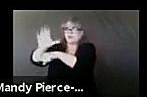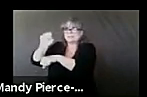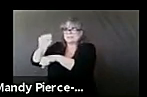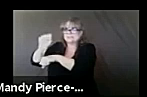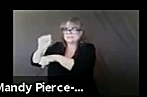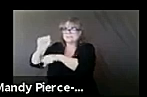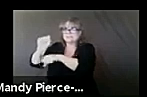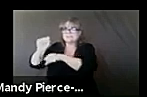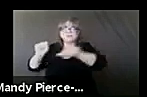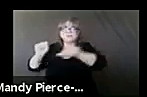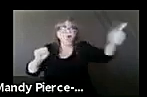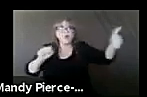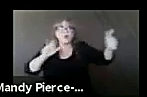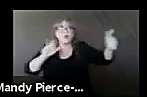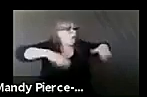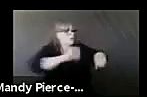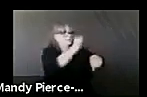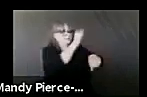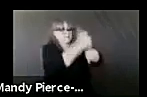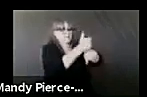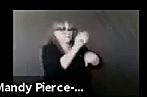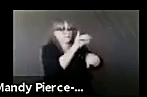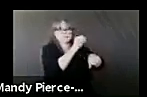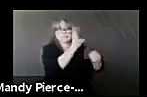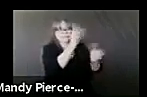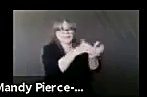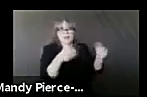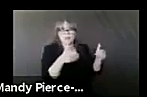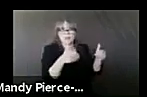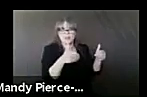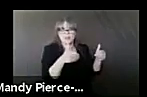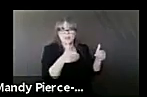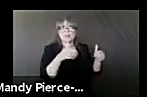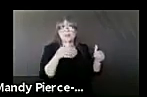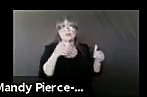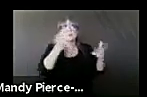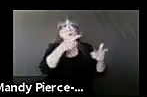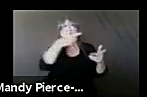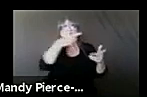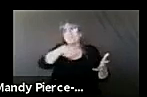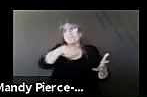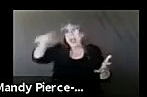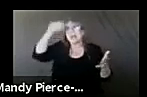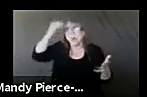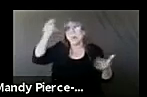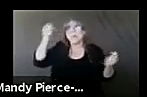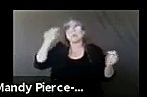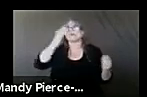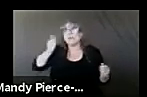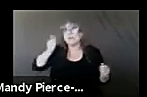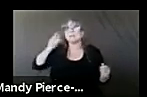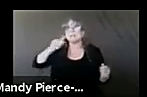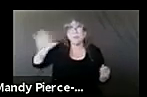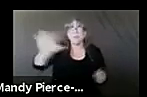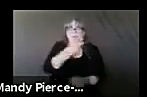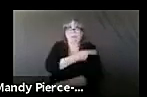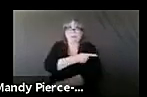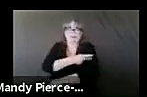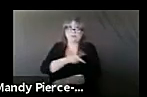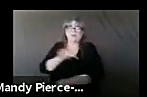the best for those patients by those providers. I would say too that there's a need for